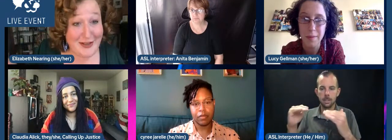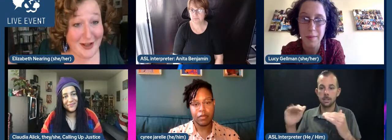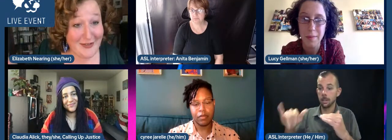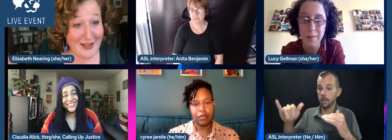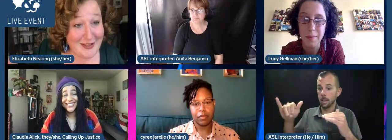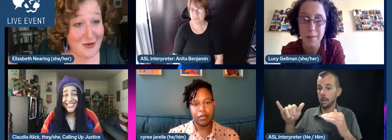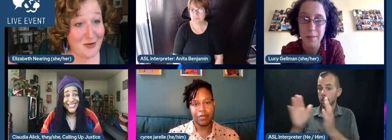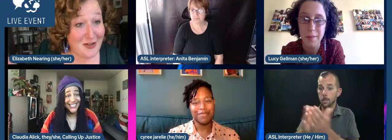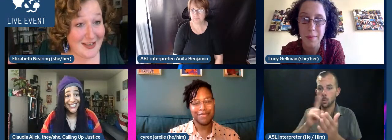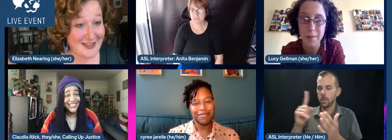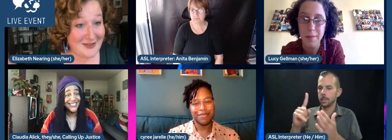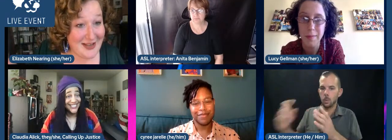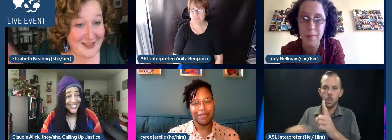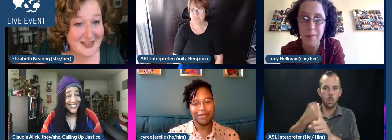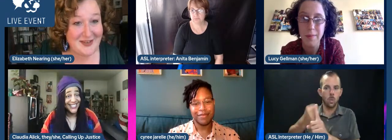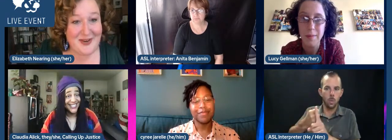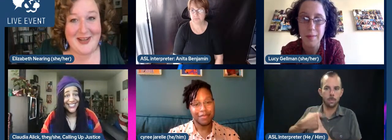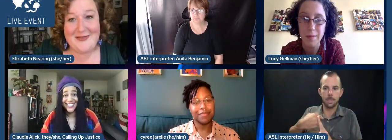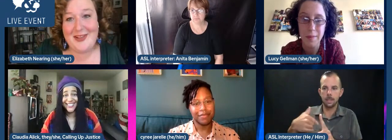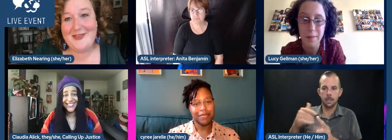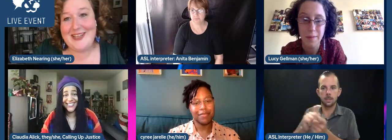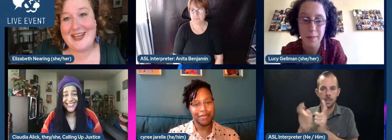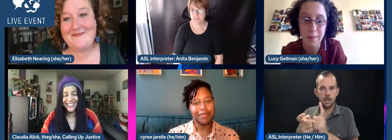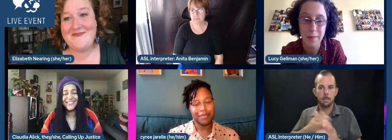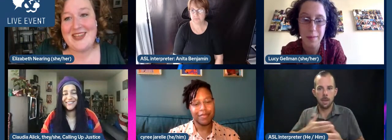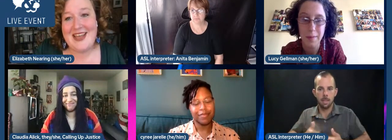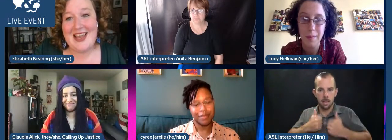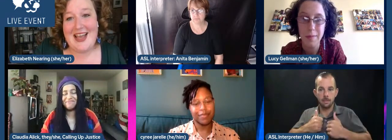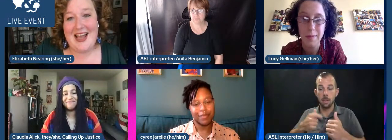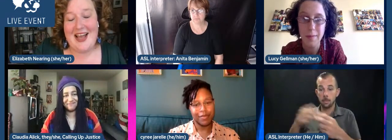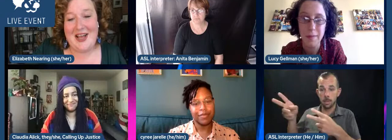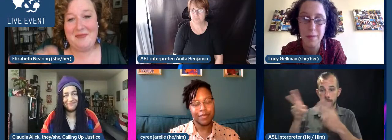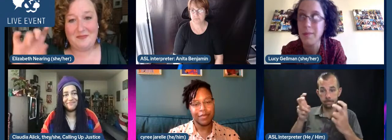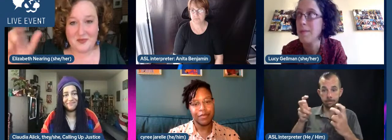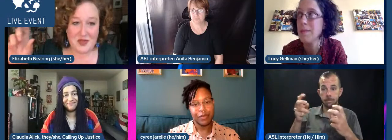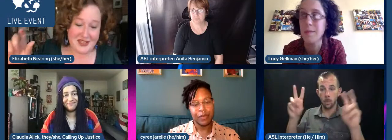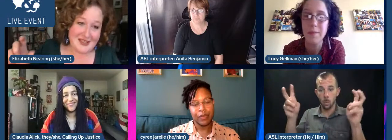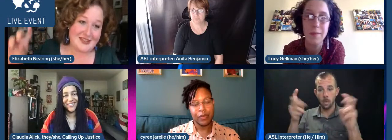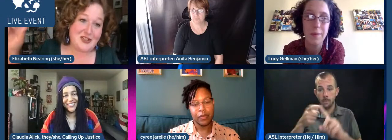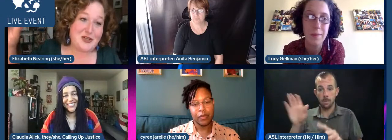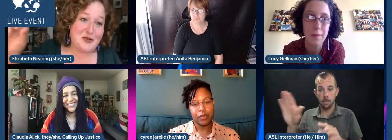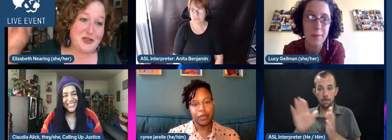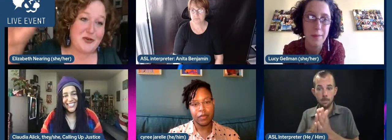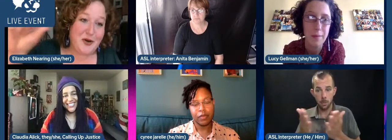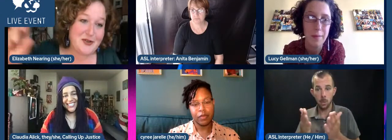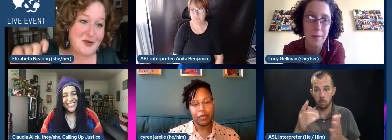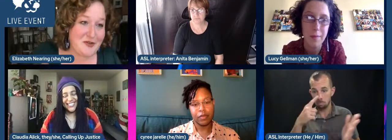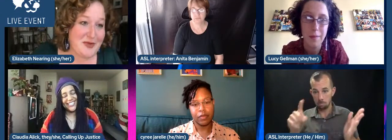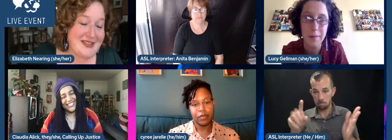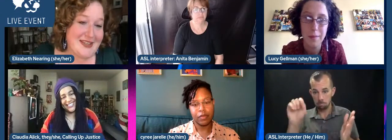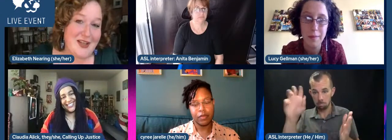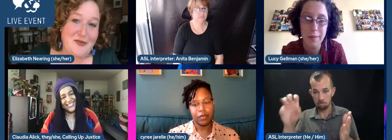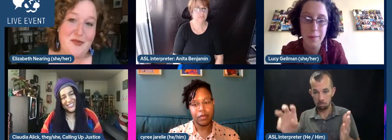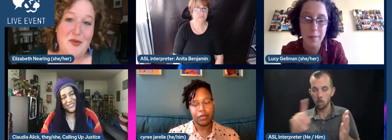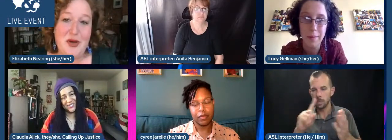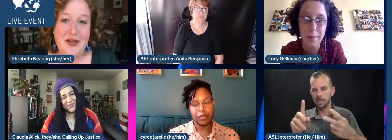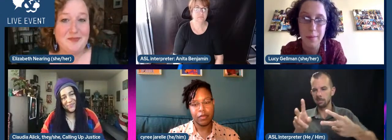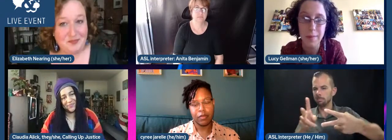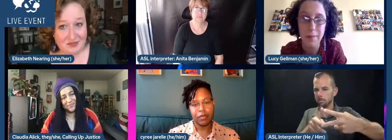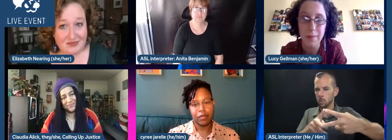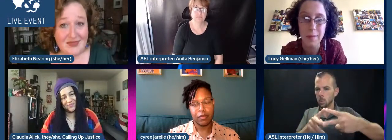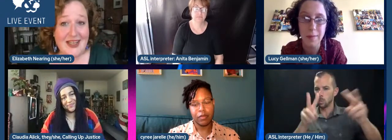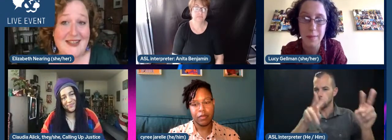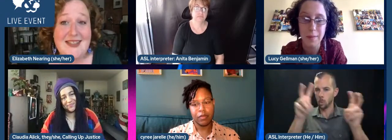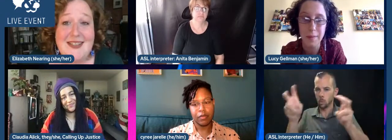wanted to share with y'all, if that's cool, as a way of closing. With this is two quotes sort of pieced together from the